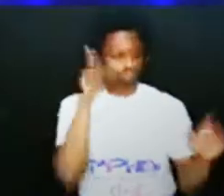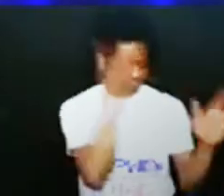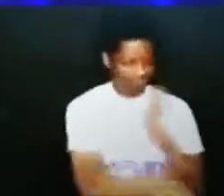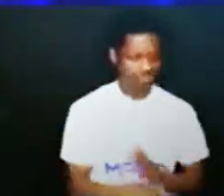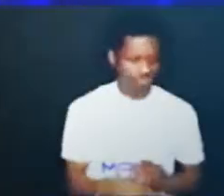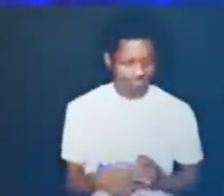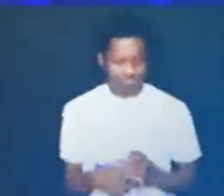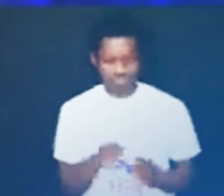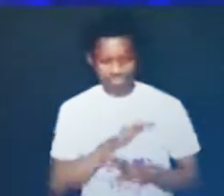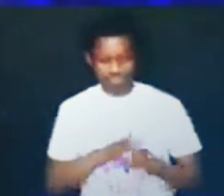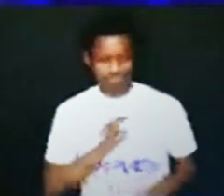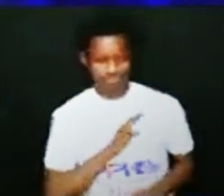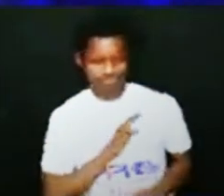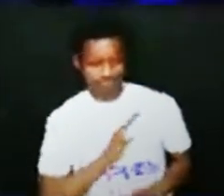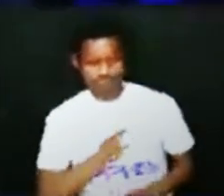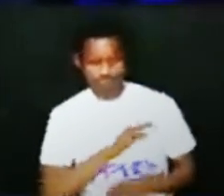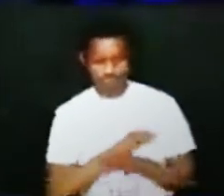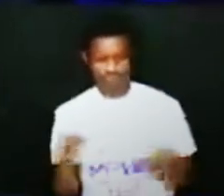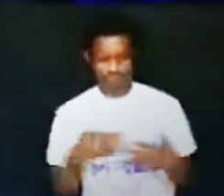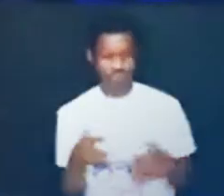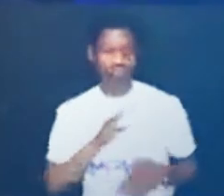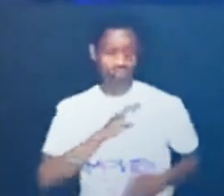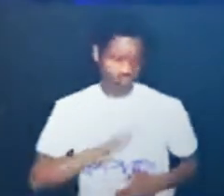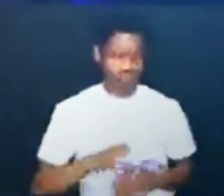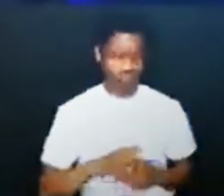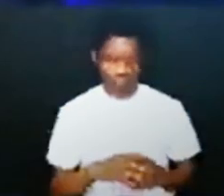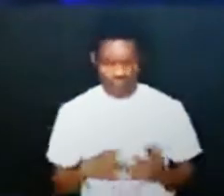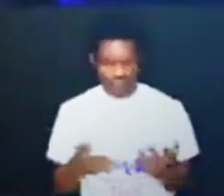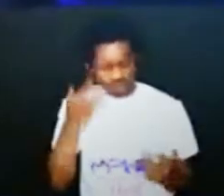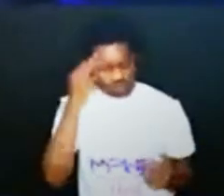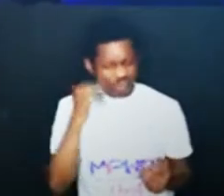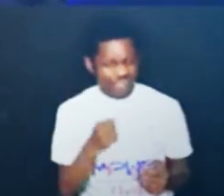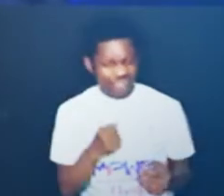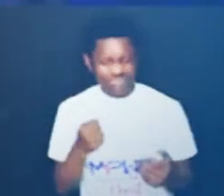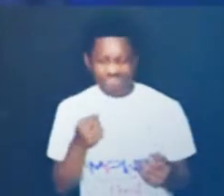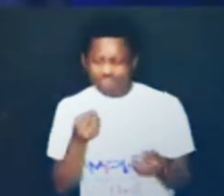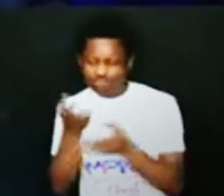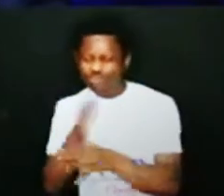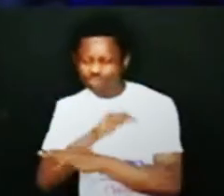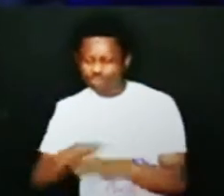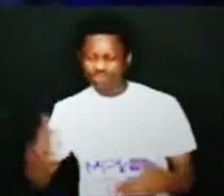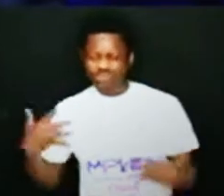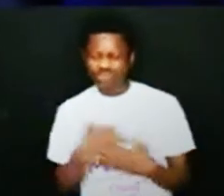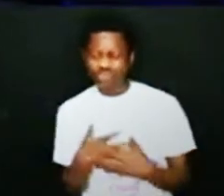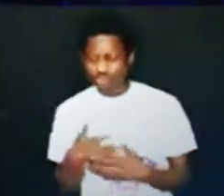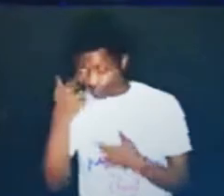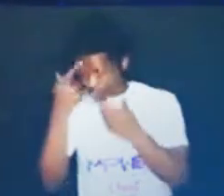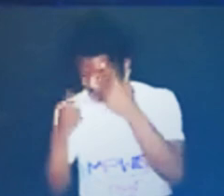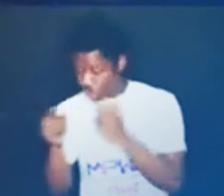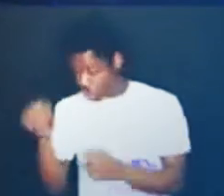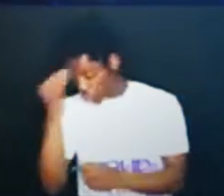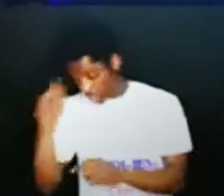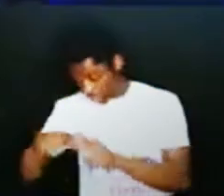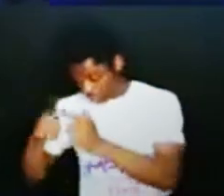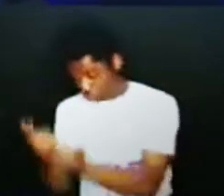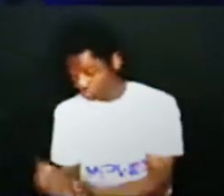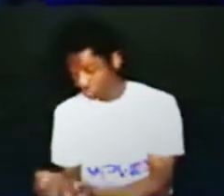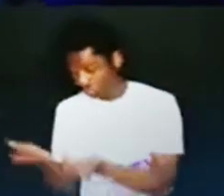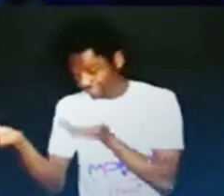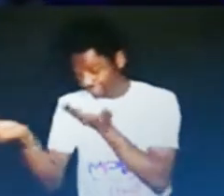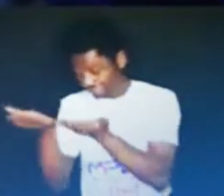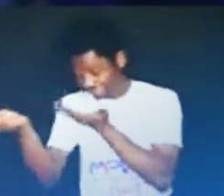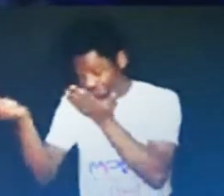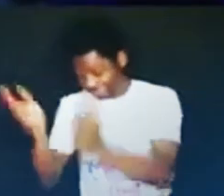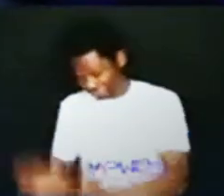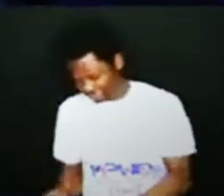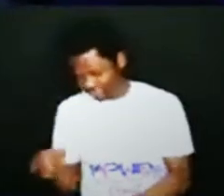it. And so now Absalom ashe nimrantie no say monhwe na se Amnon bron satam na